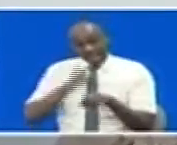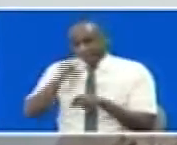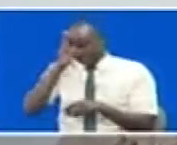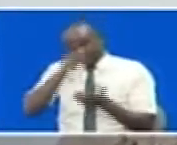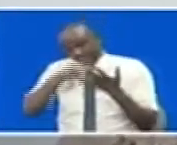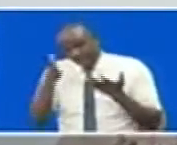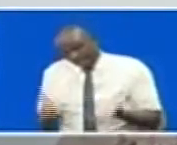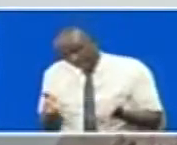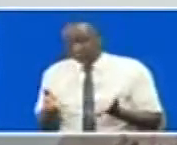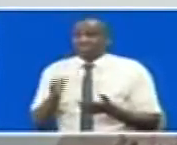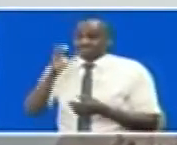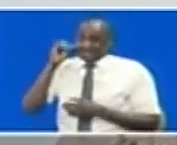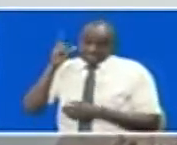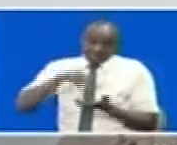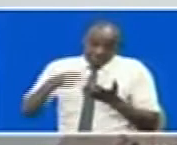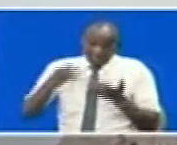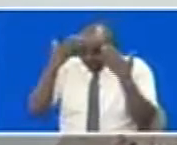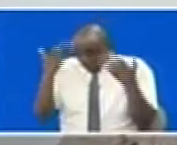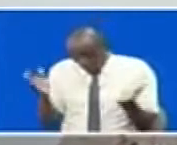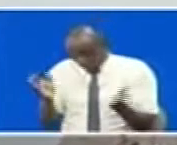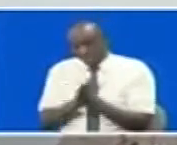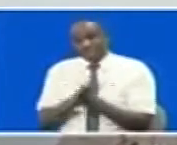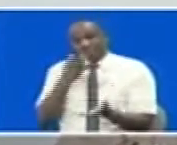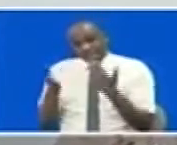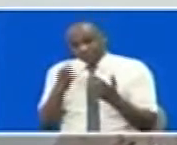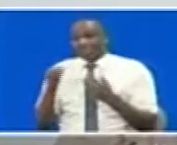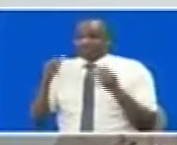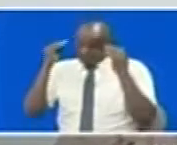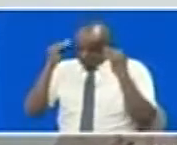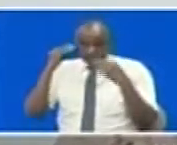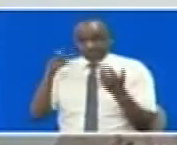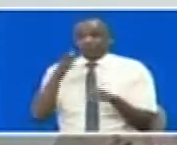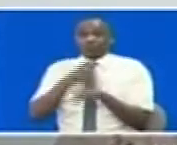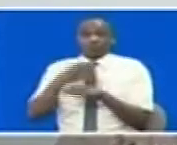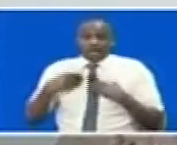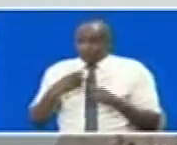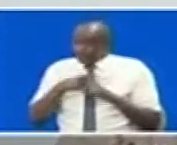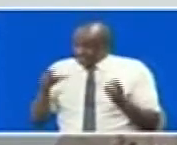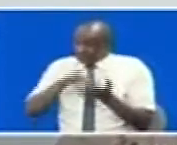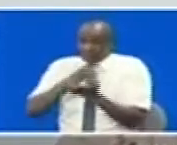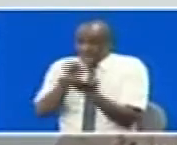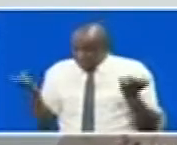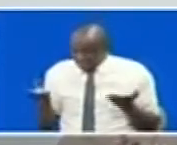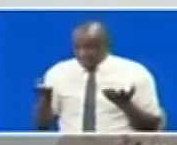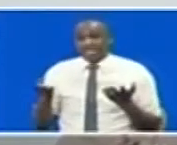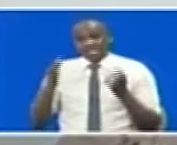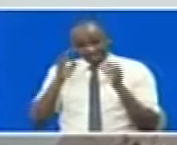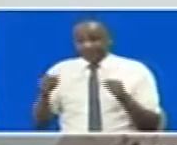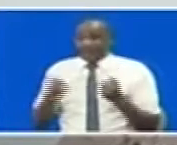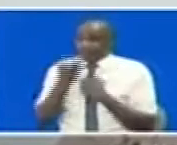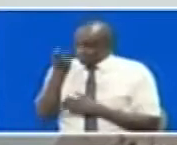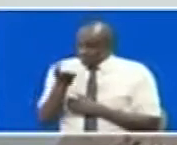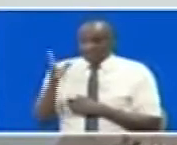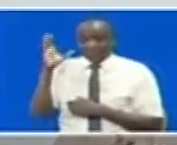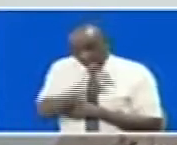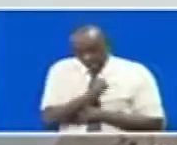maybe. Failing by the CID, maybe. Maybe the prosecution is wanting, possibly. But whatever the situation, if an outcome is lack